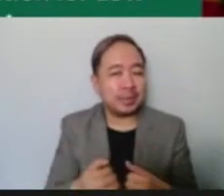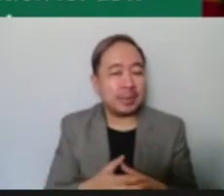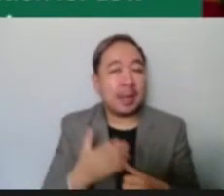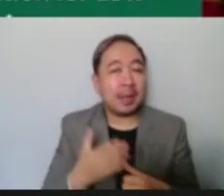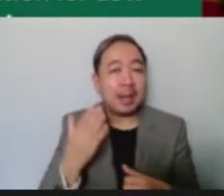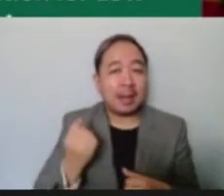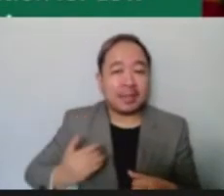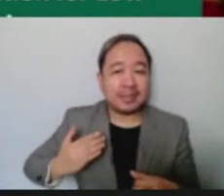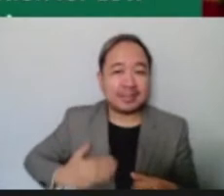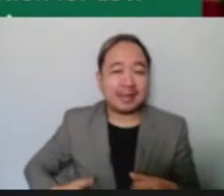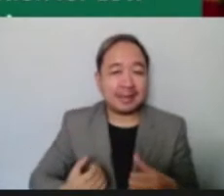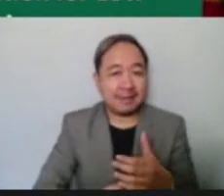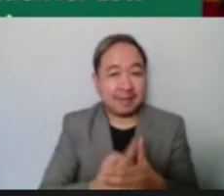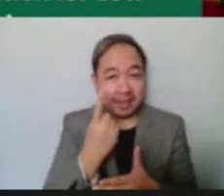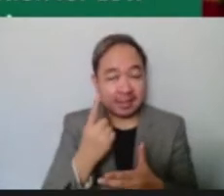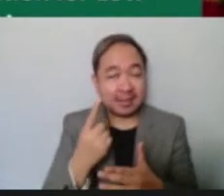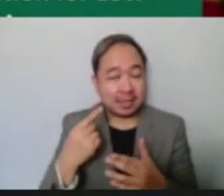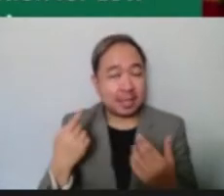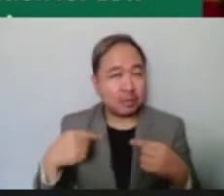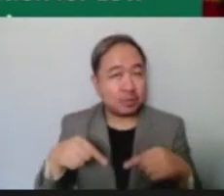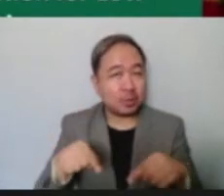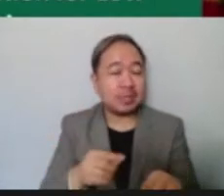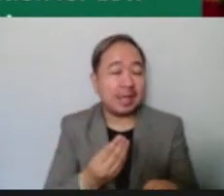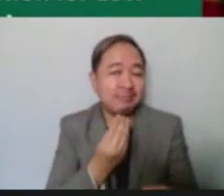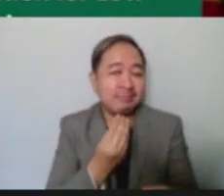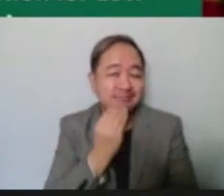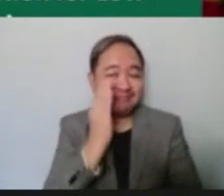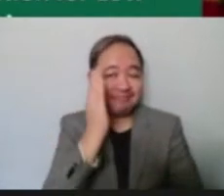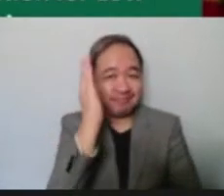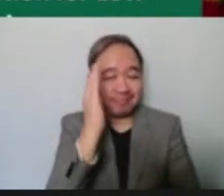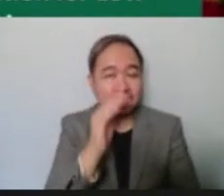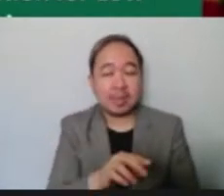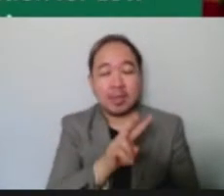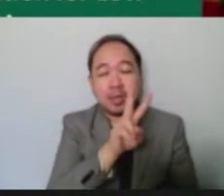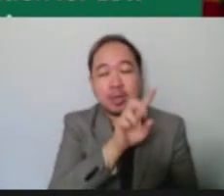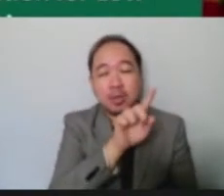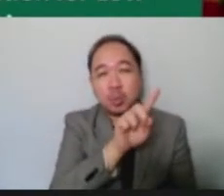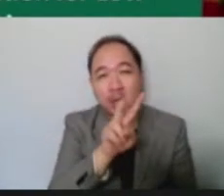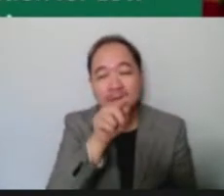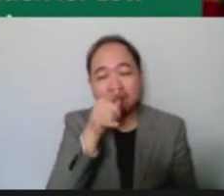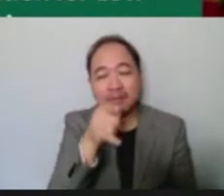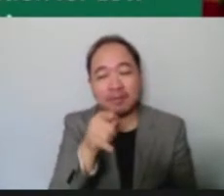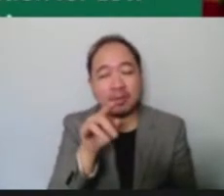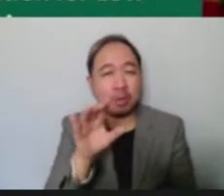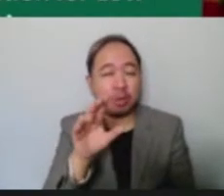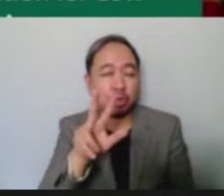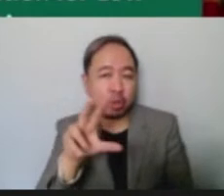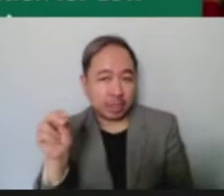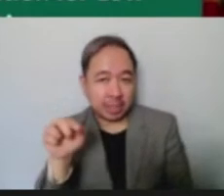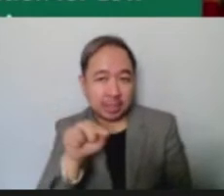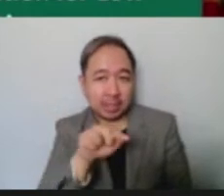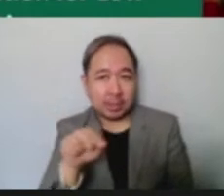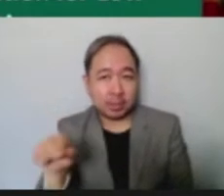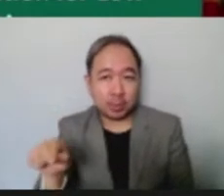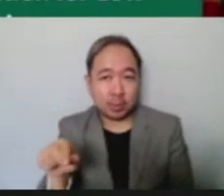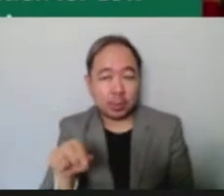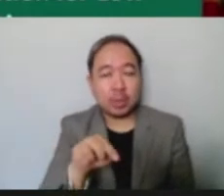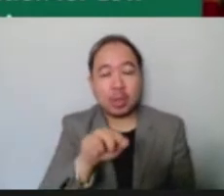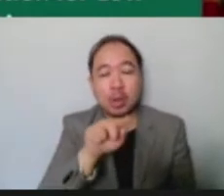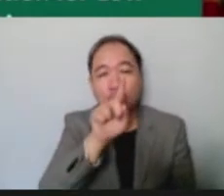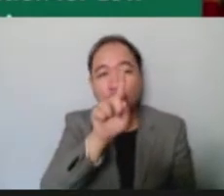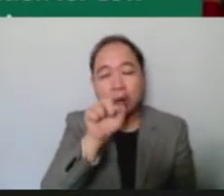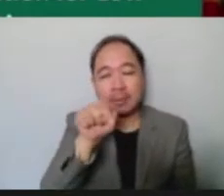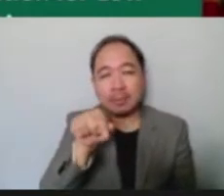events during lunch hour from 12 30 to 13 50. in the meeting room a